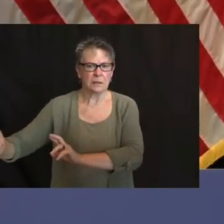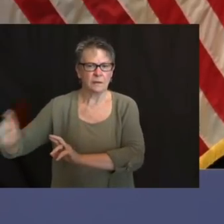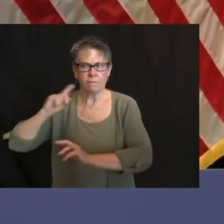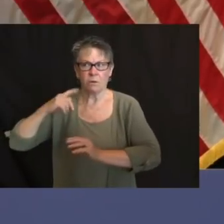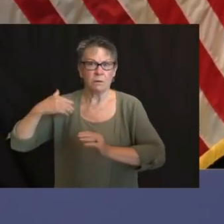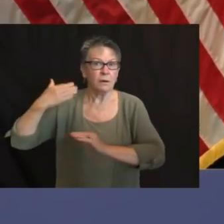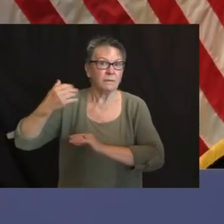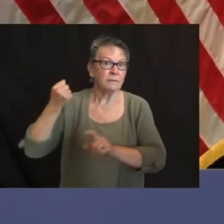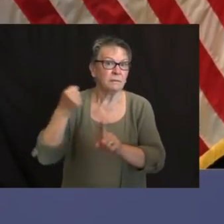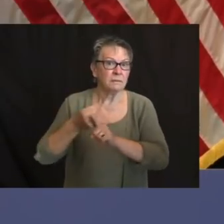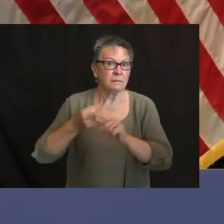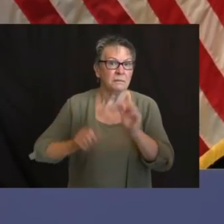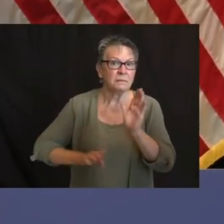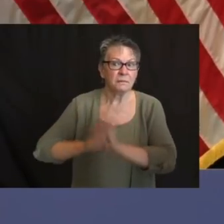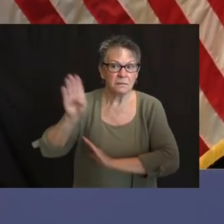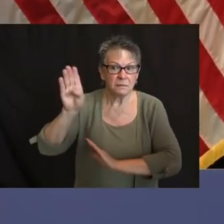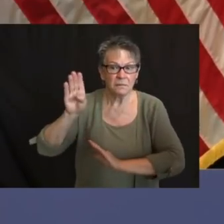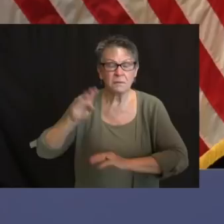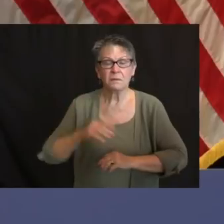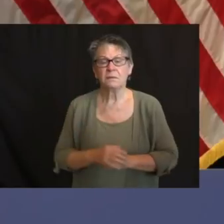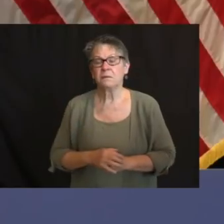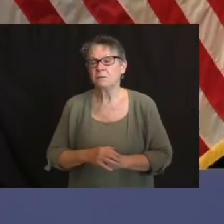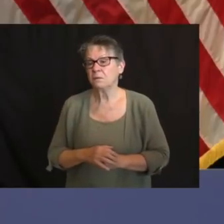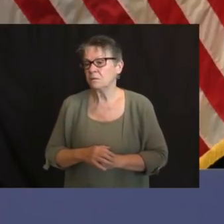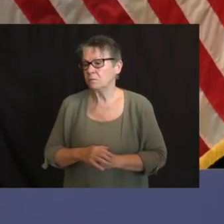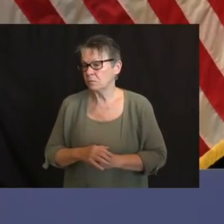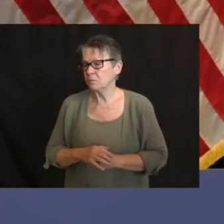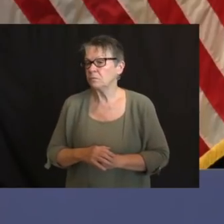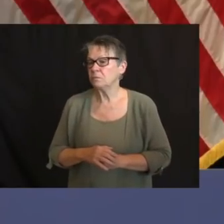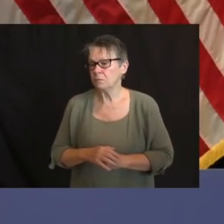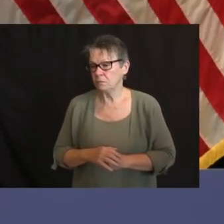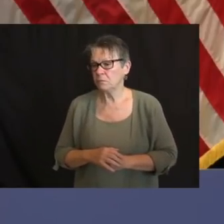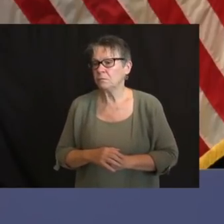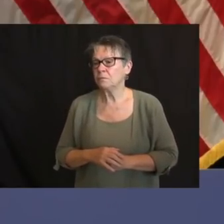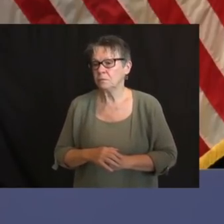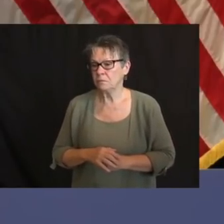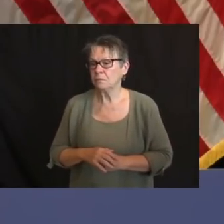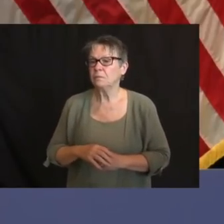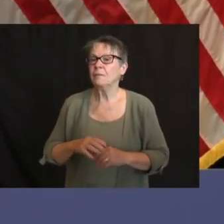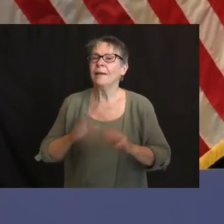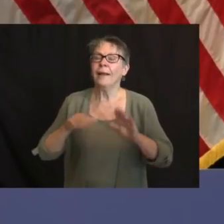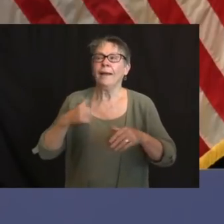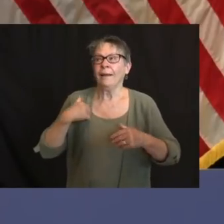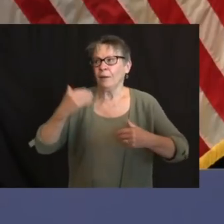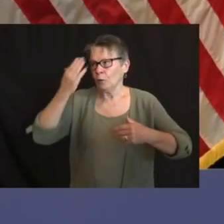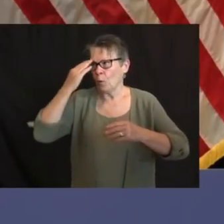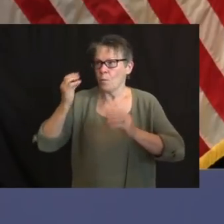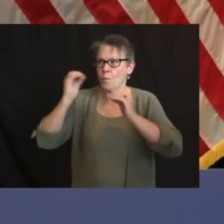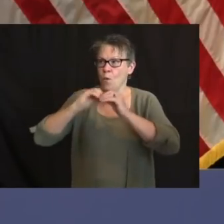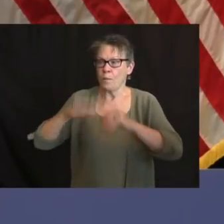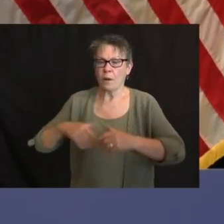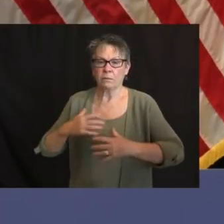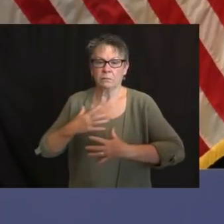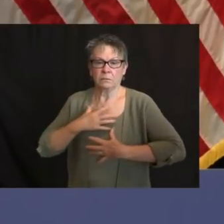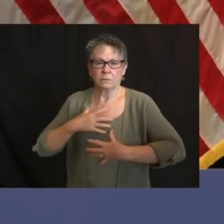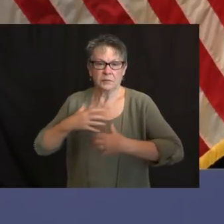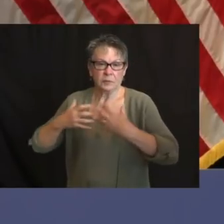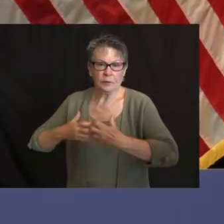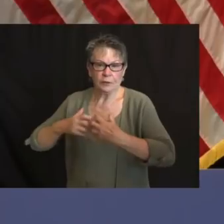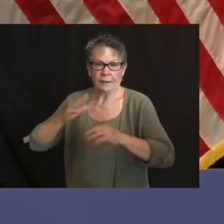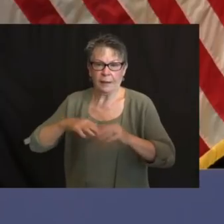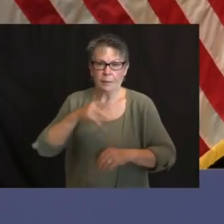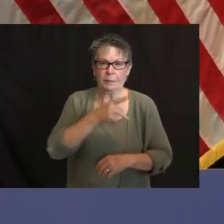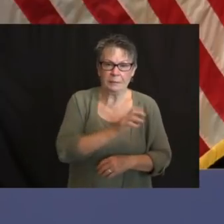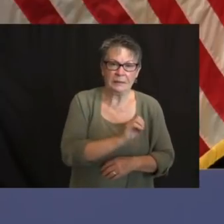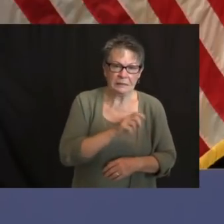more closely than the broad PPE reality, but thank you. Sir. How will you decide which local health